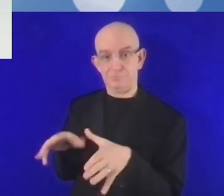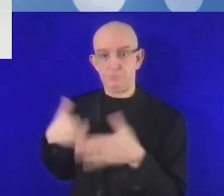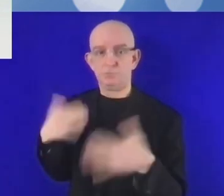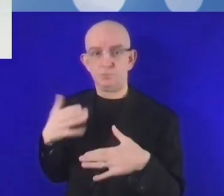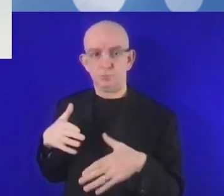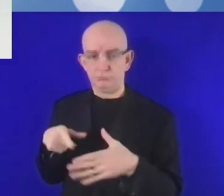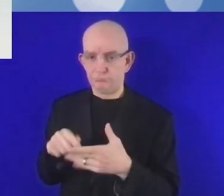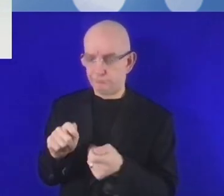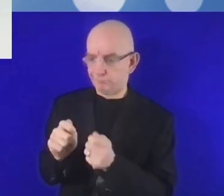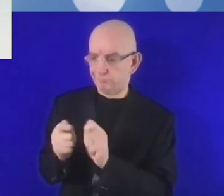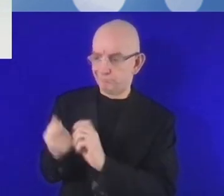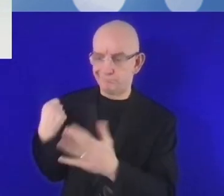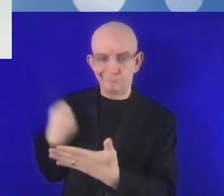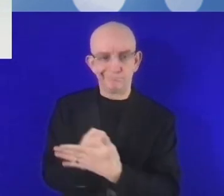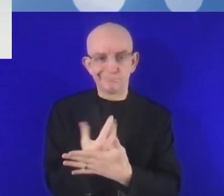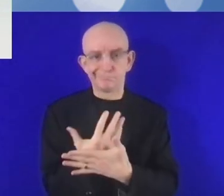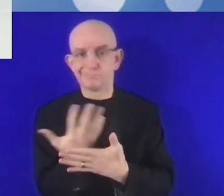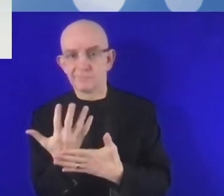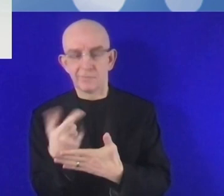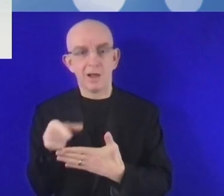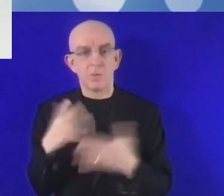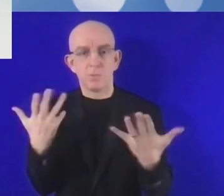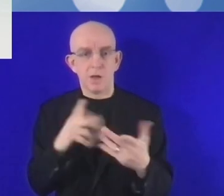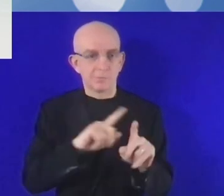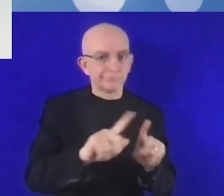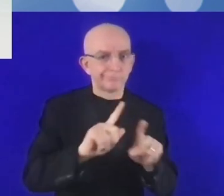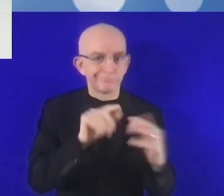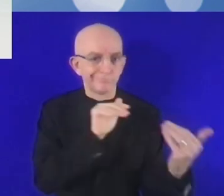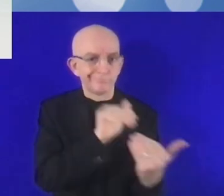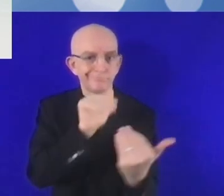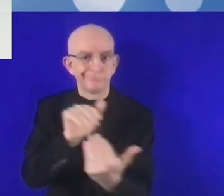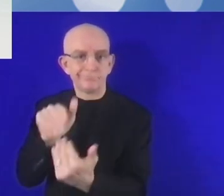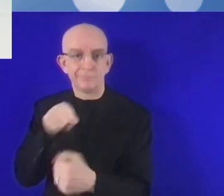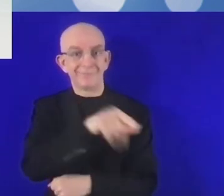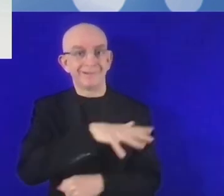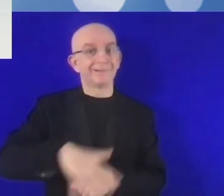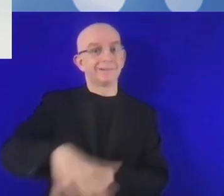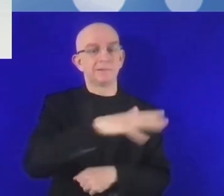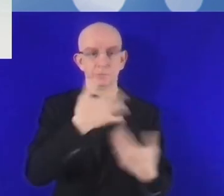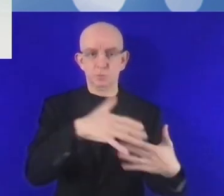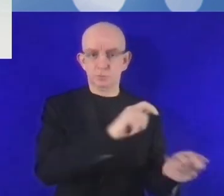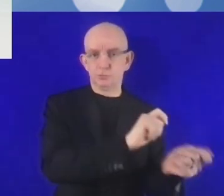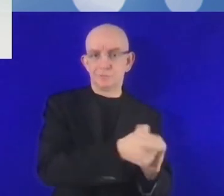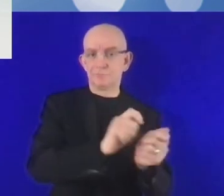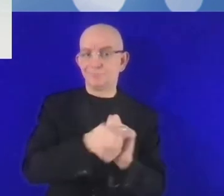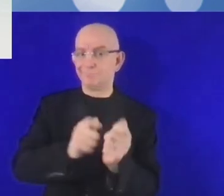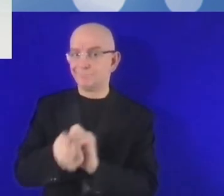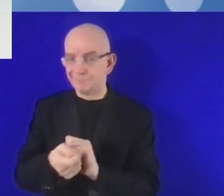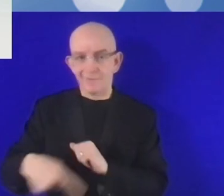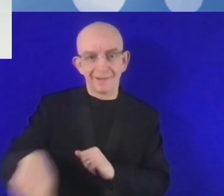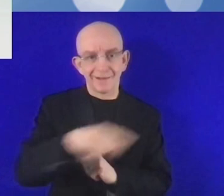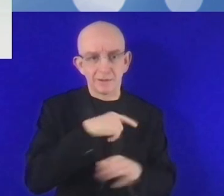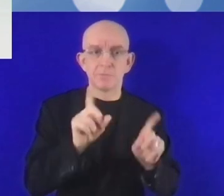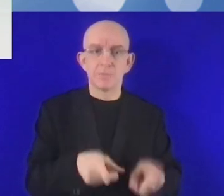transparent, and multi-stakeholder approach that has made the IGF such a unique example of how to manage governance at a global